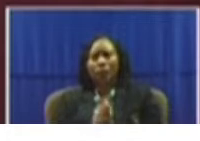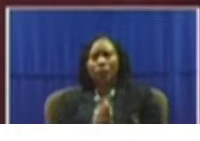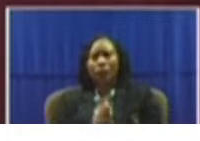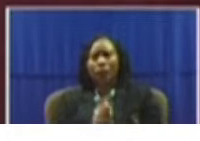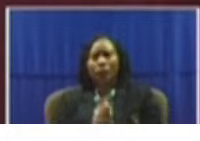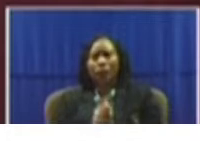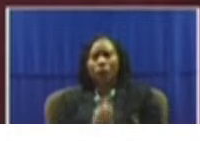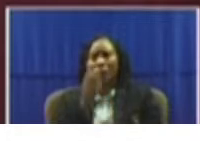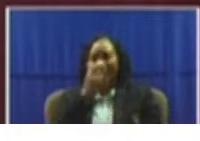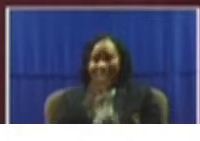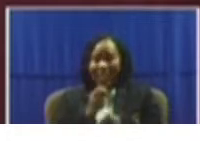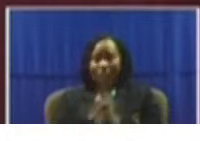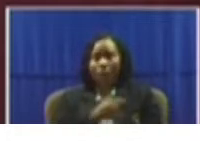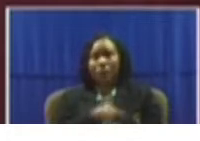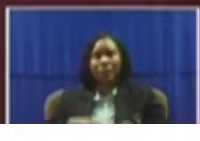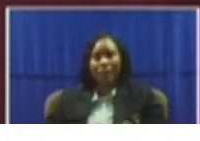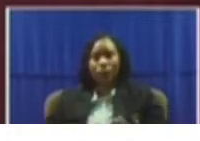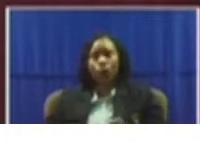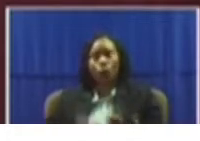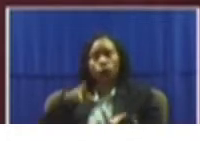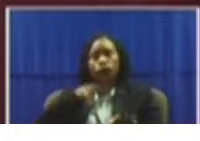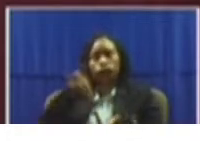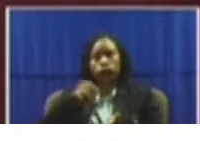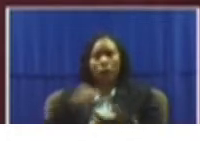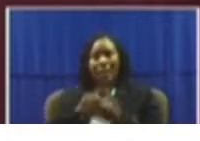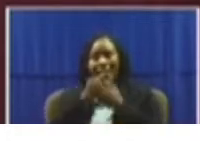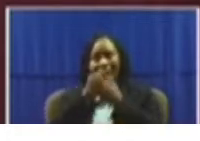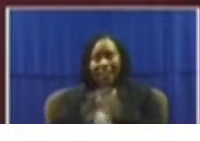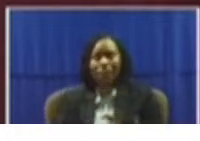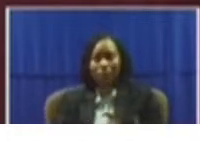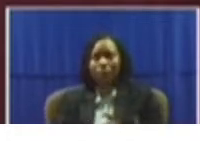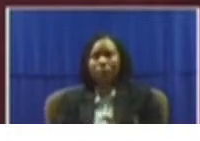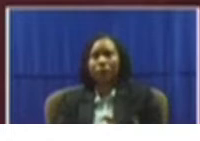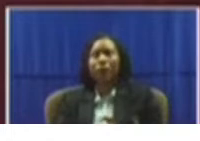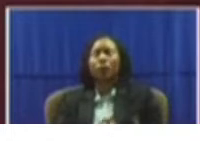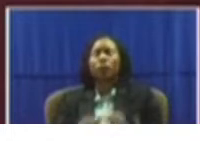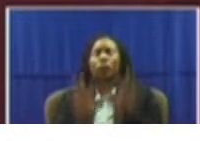of elected leadership who have committed corruption.